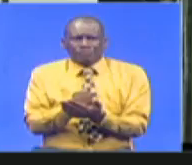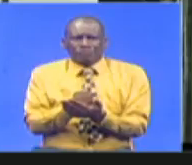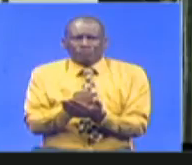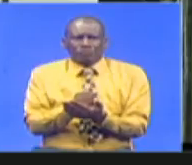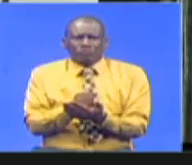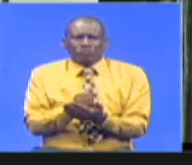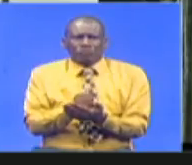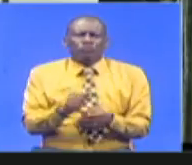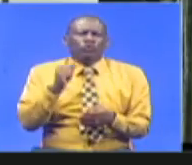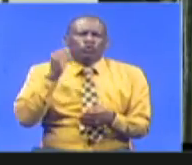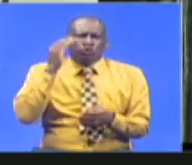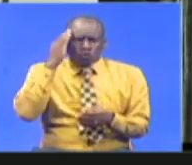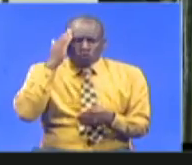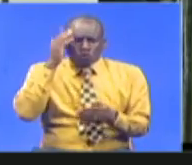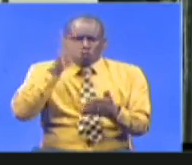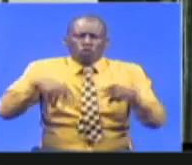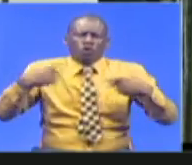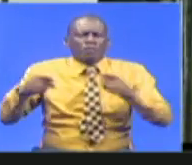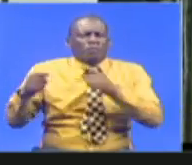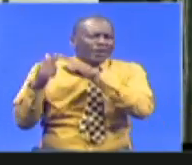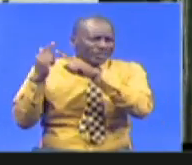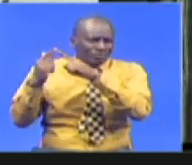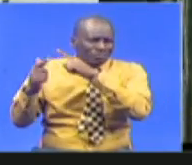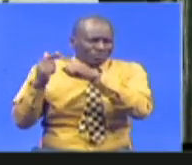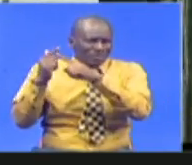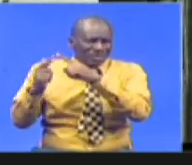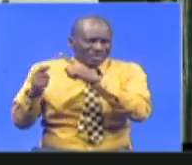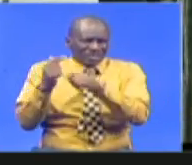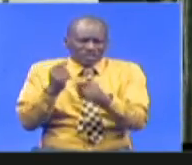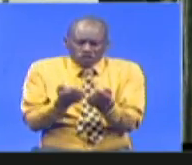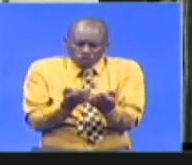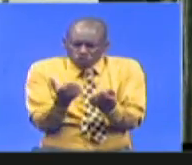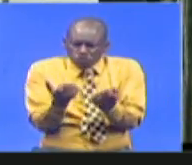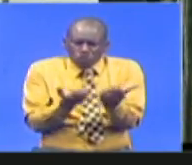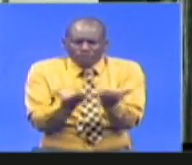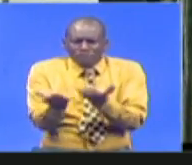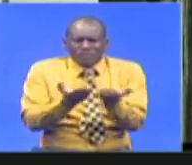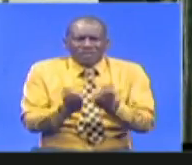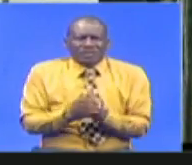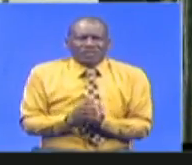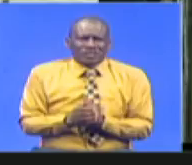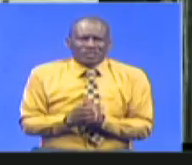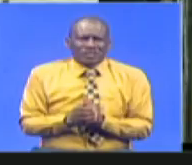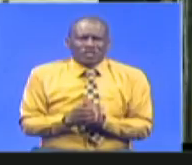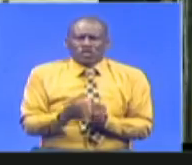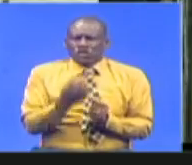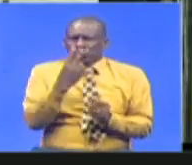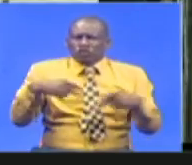know what people go through in small businesses. You see